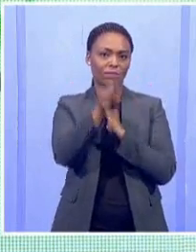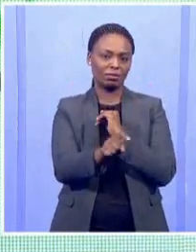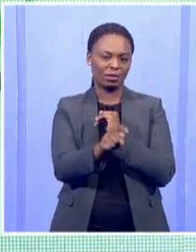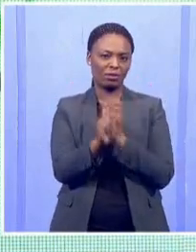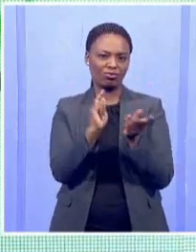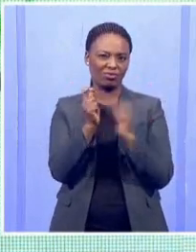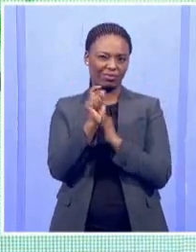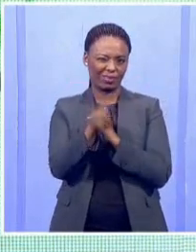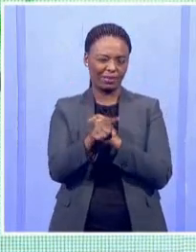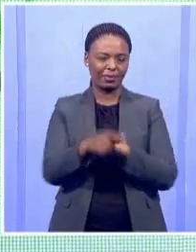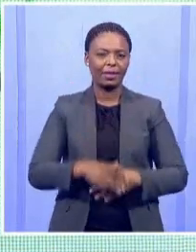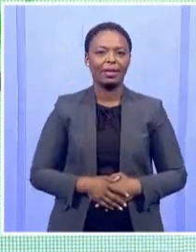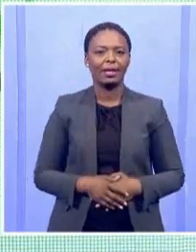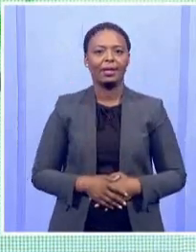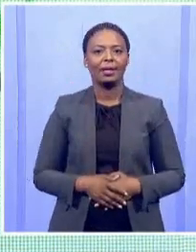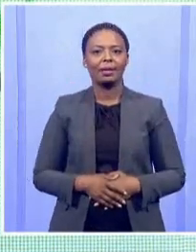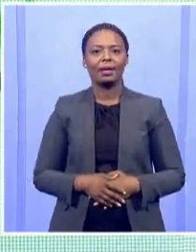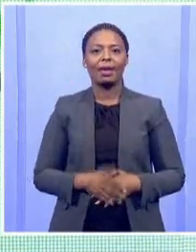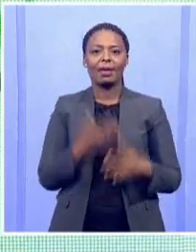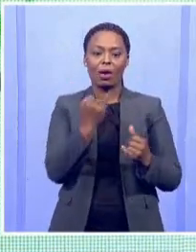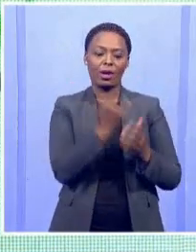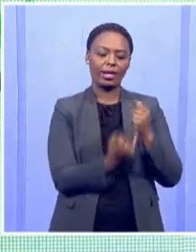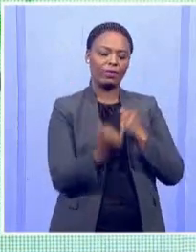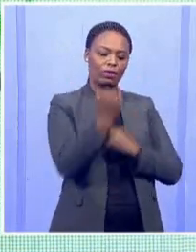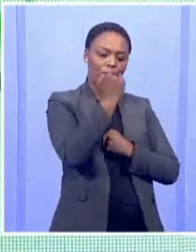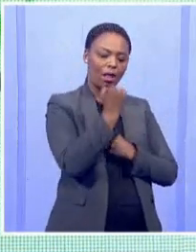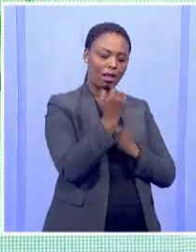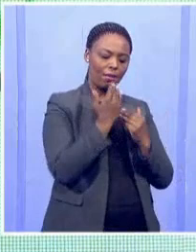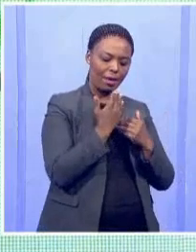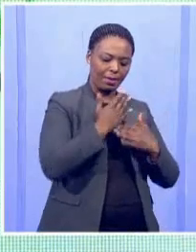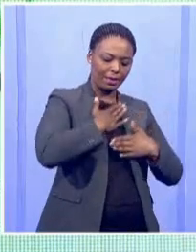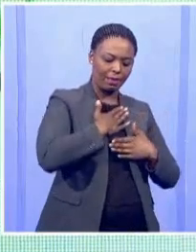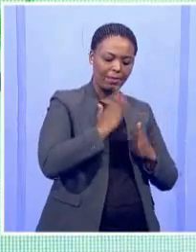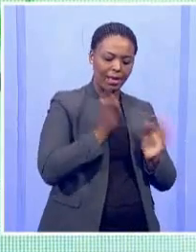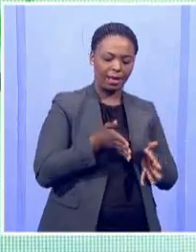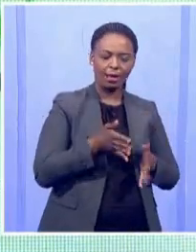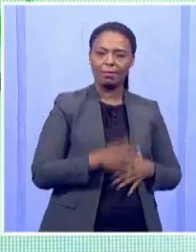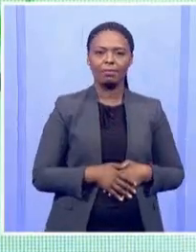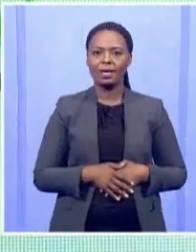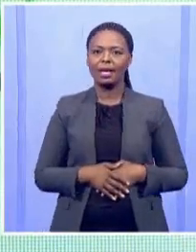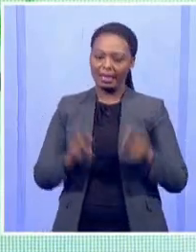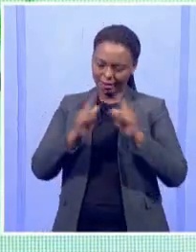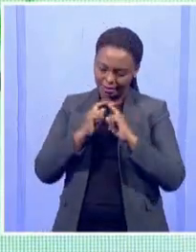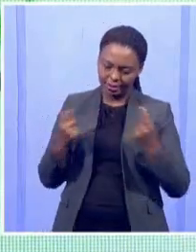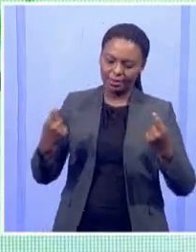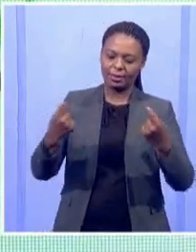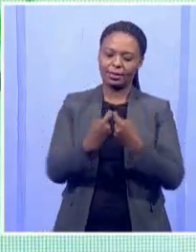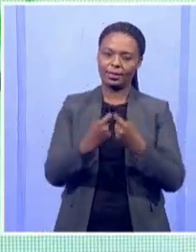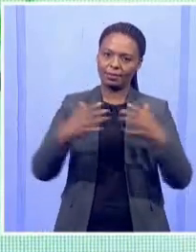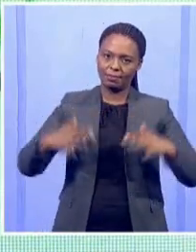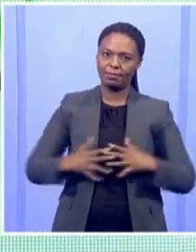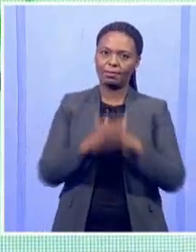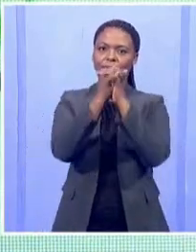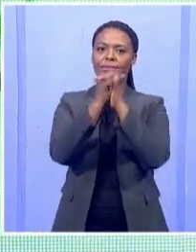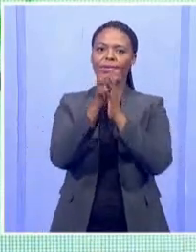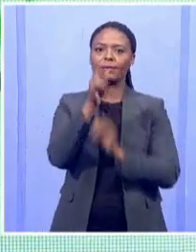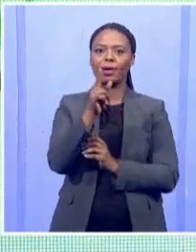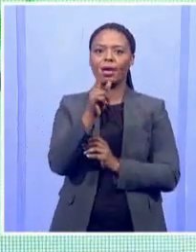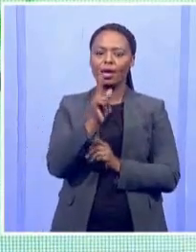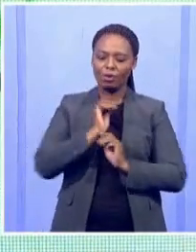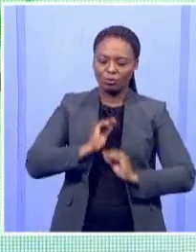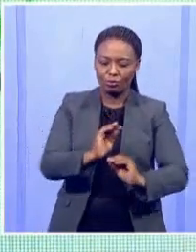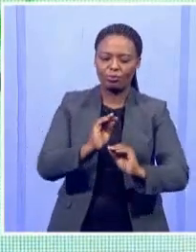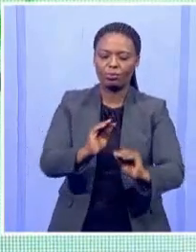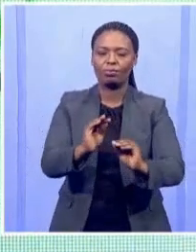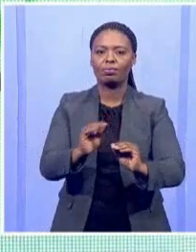into team-based healthcare professionals, because I believe that as